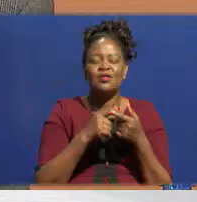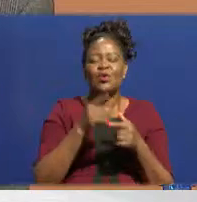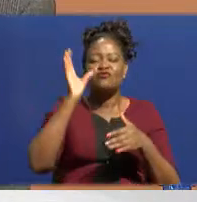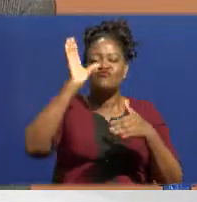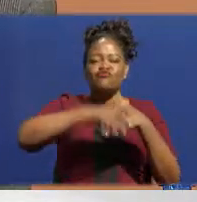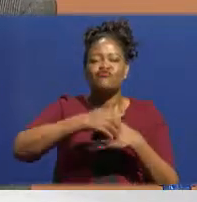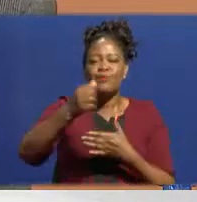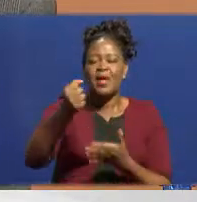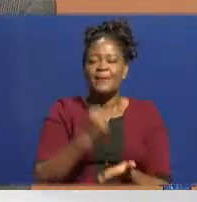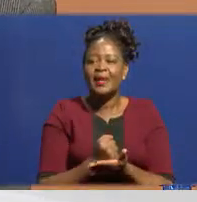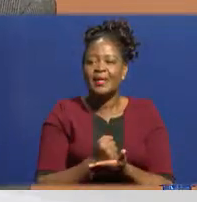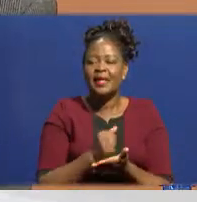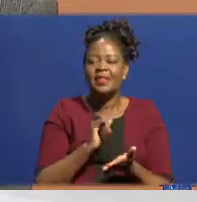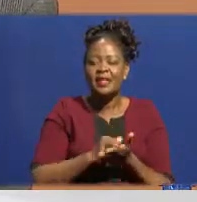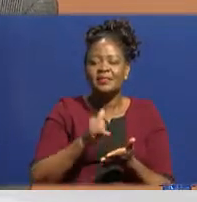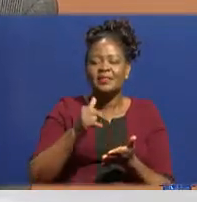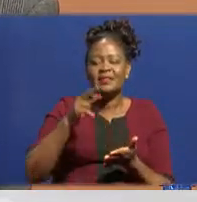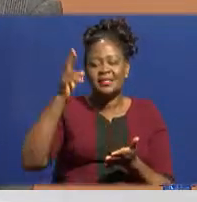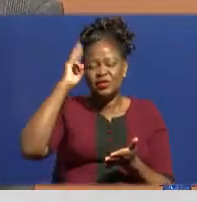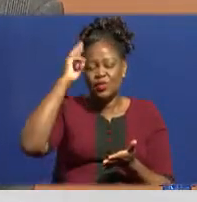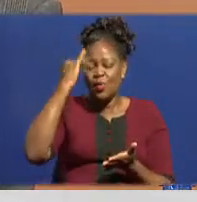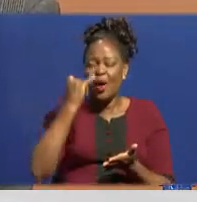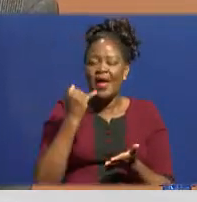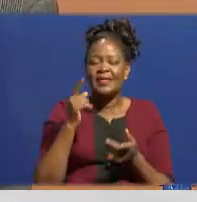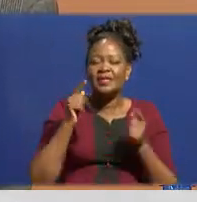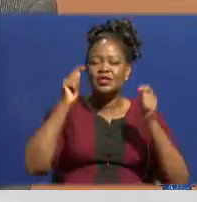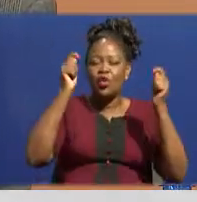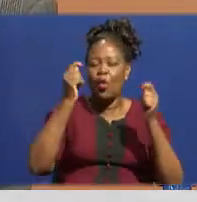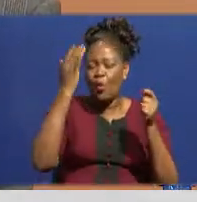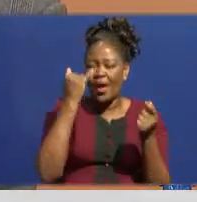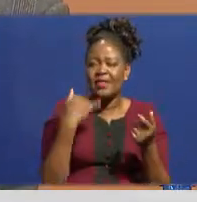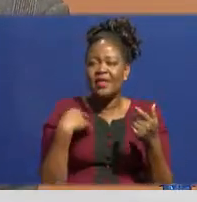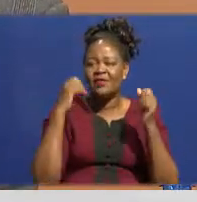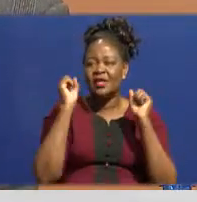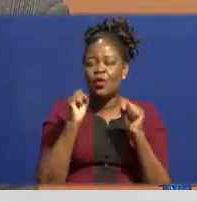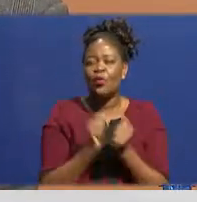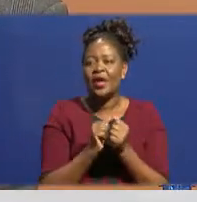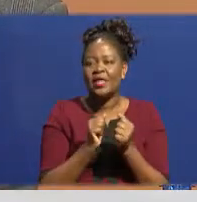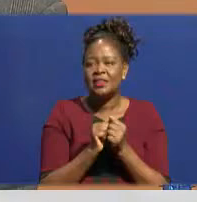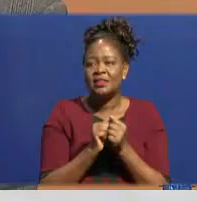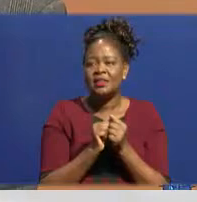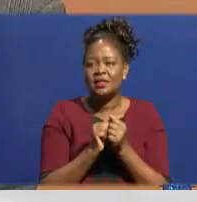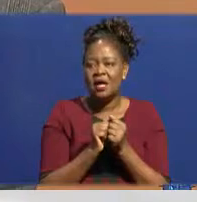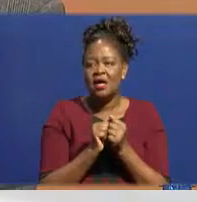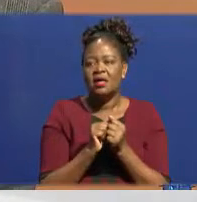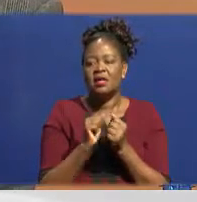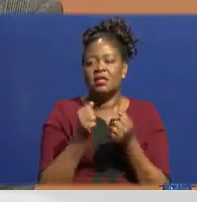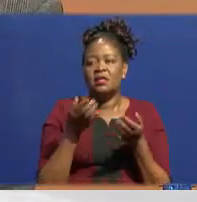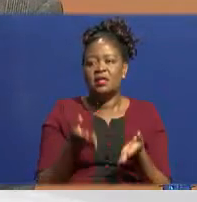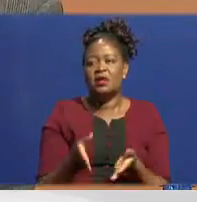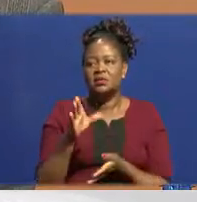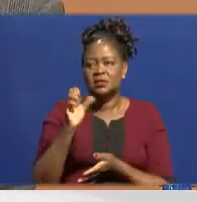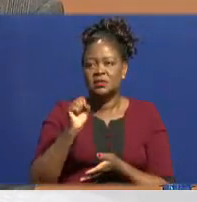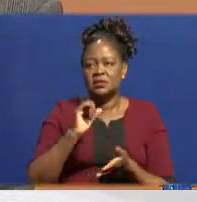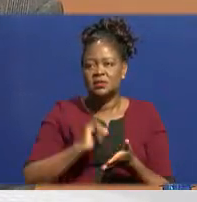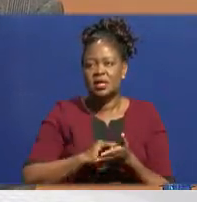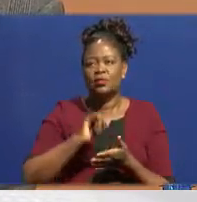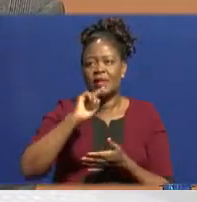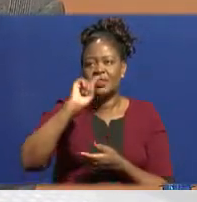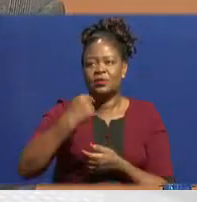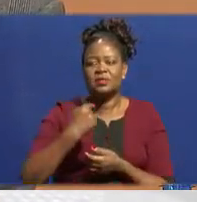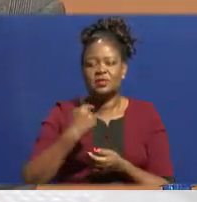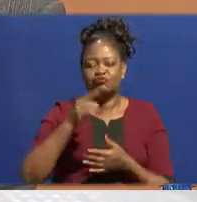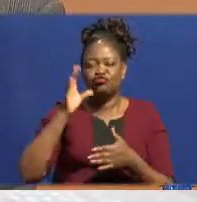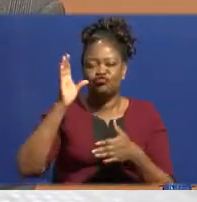is their main reason of striking today. Because they're saying they have an agreement with even the current CS. 1,000 Interns will